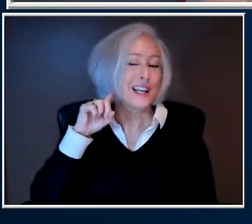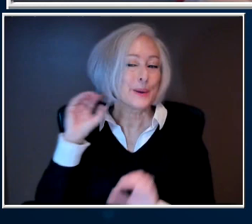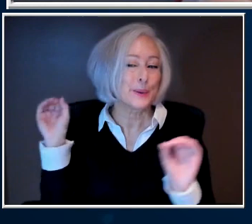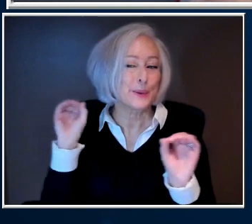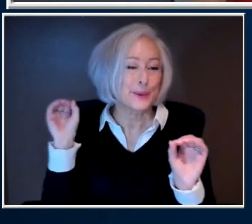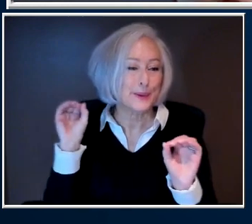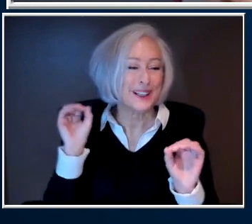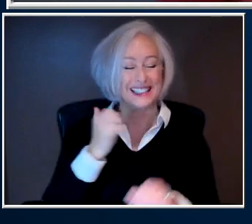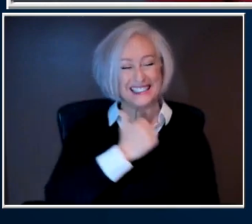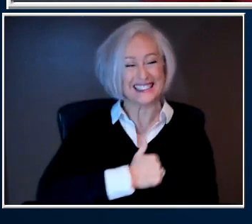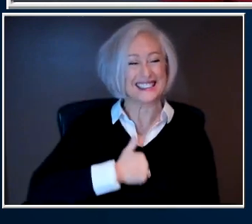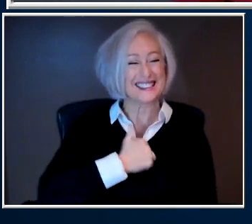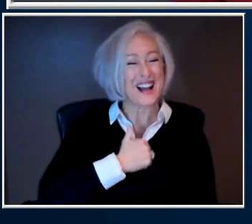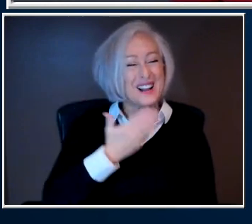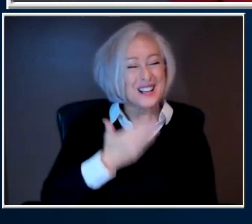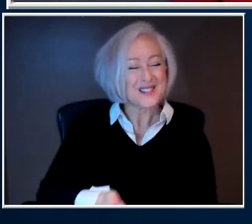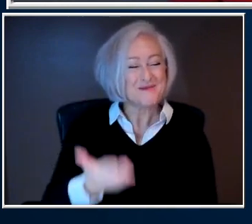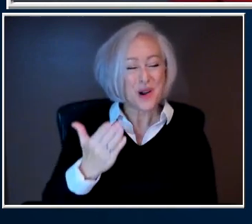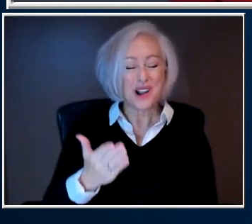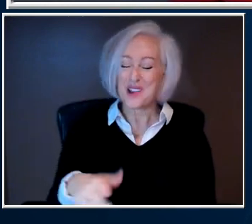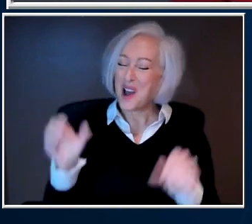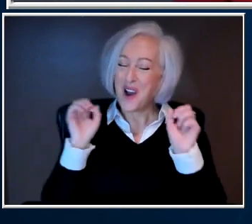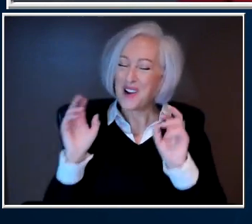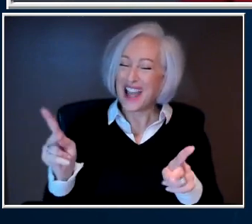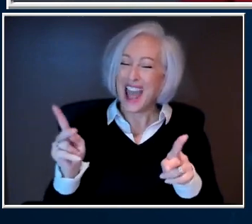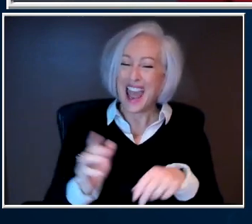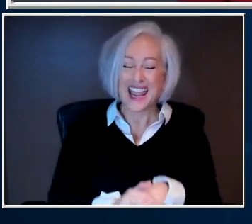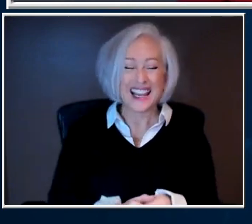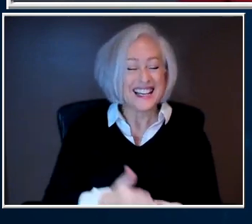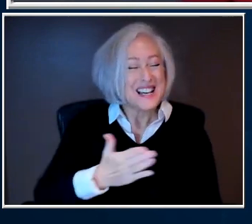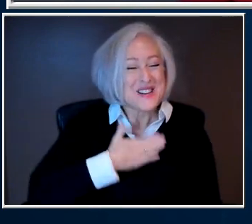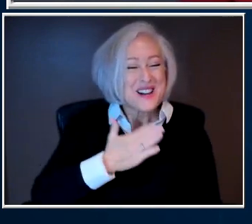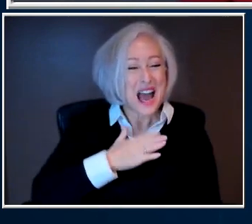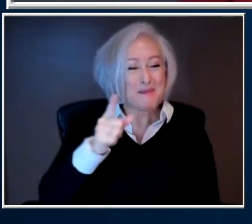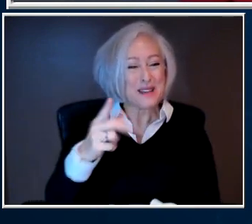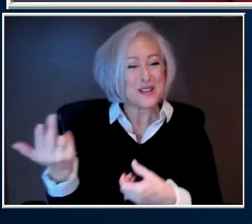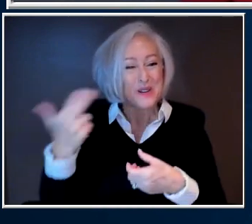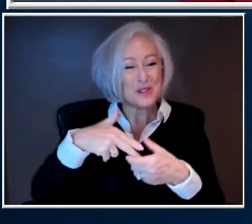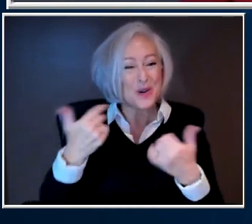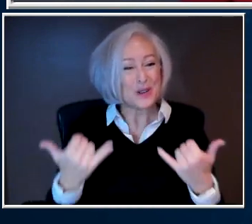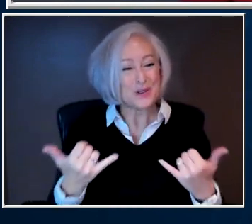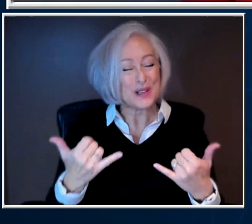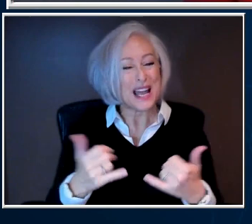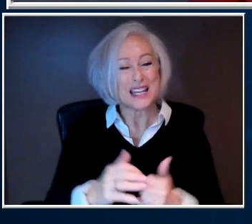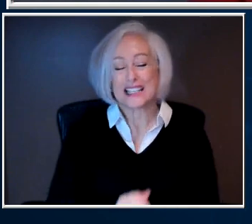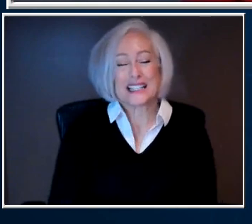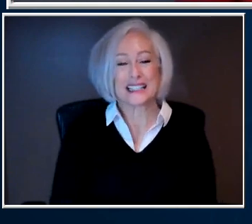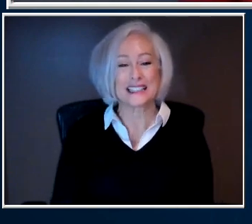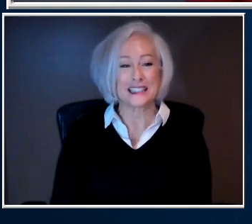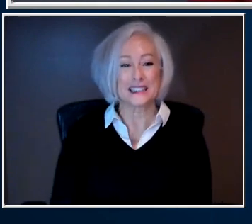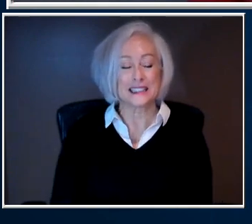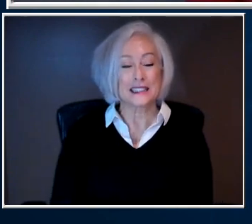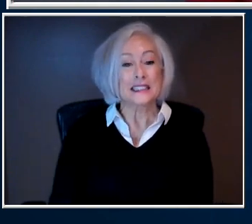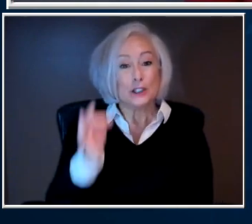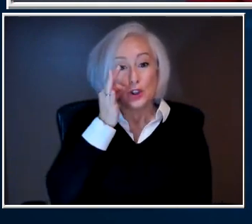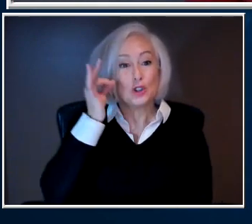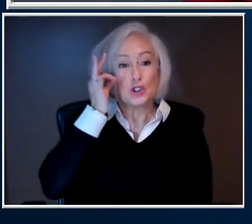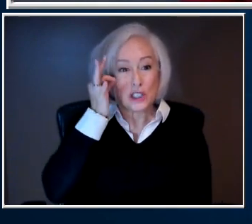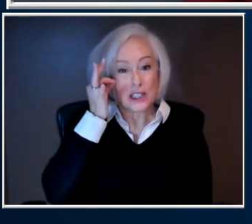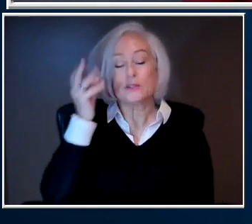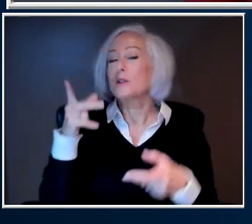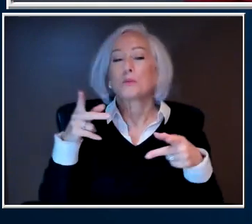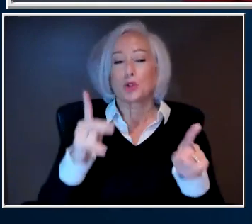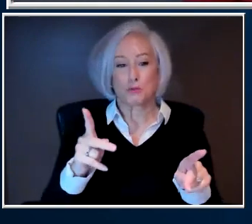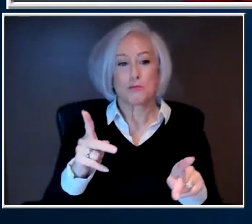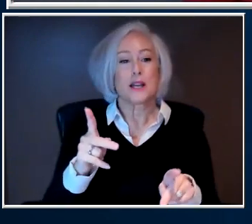I'm sorry. Good morning. That's okay. That's okay. We're really glad to have you this morning. The Chiefs are letting fans bring a